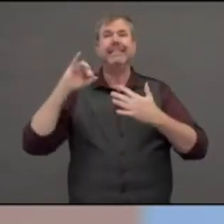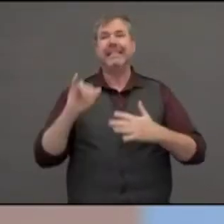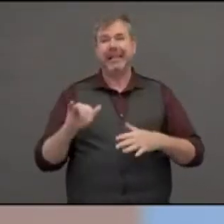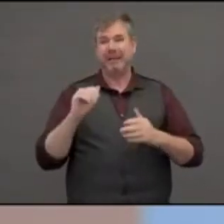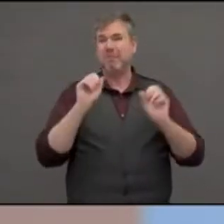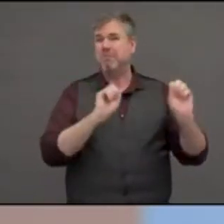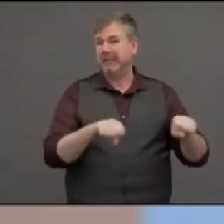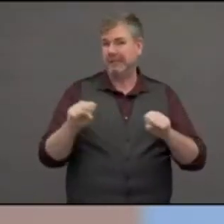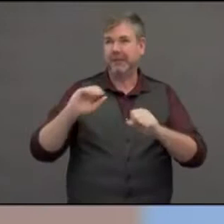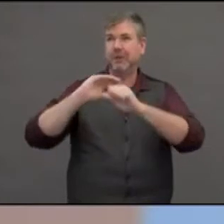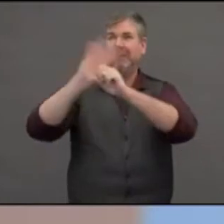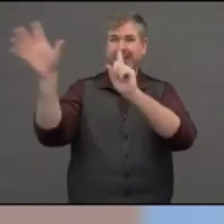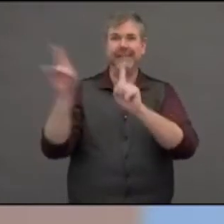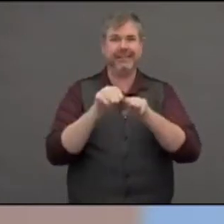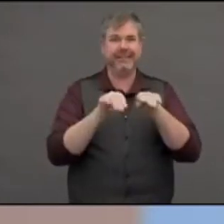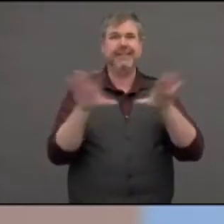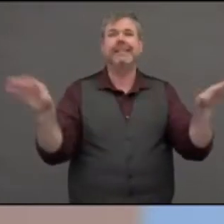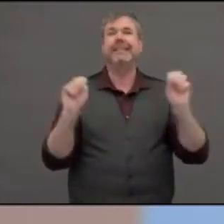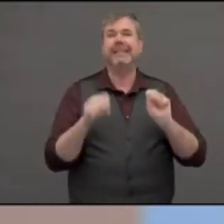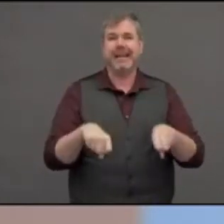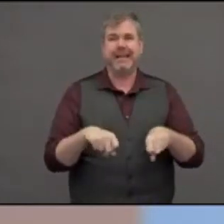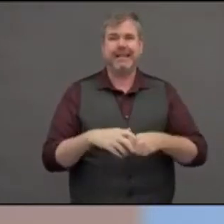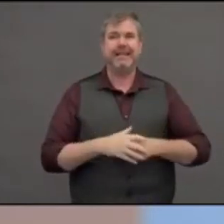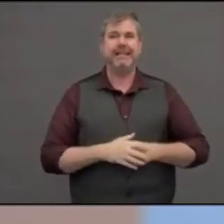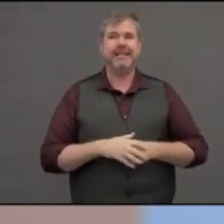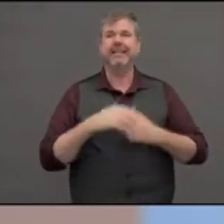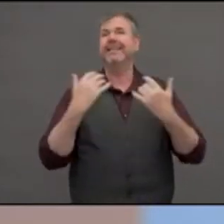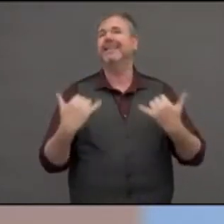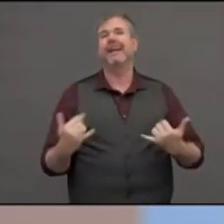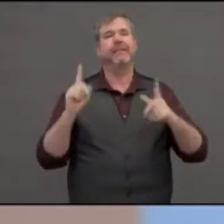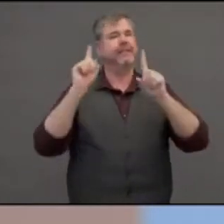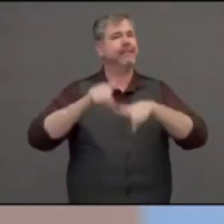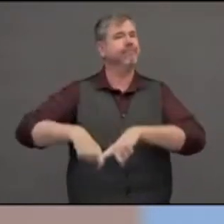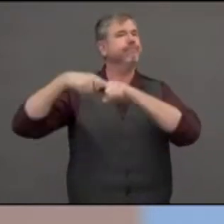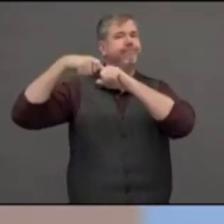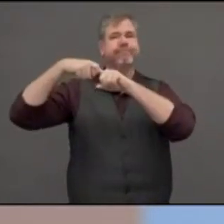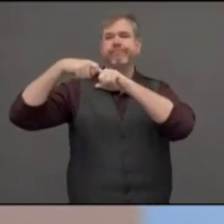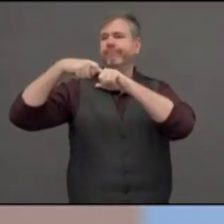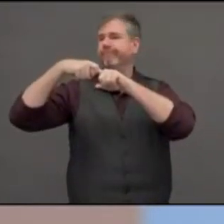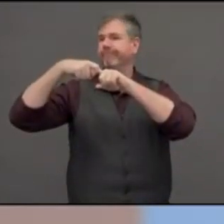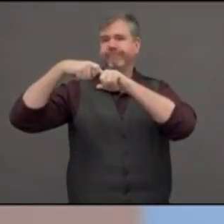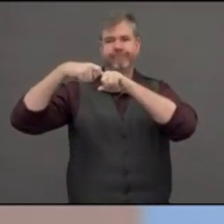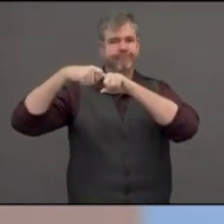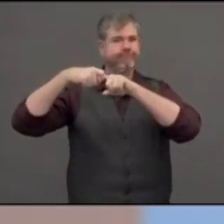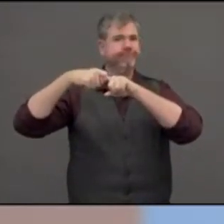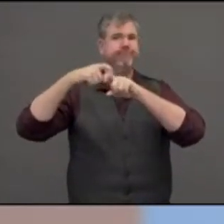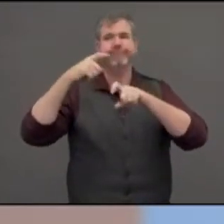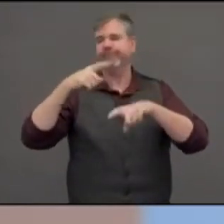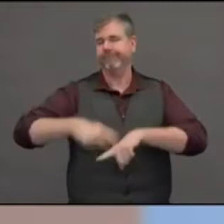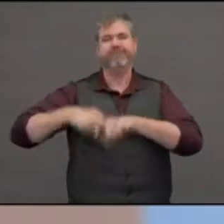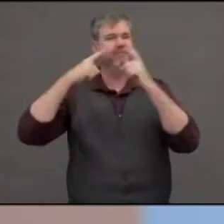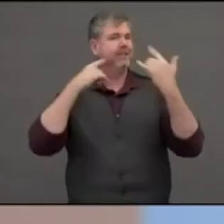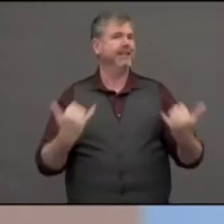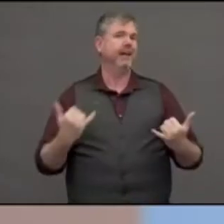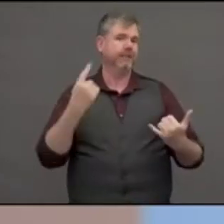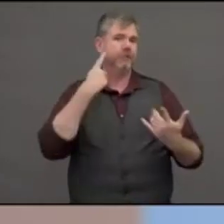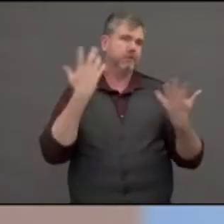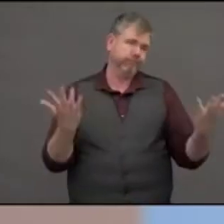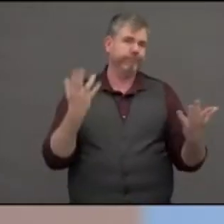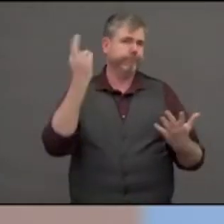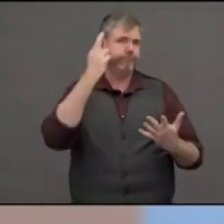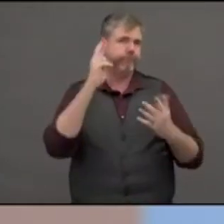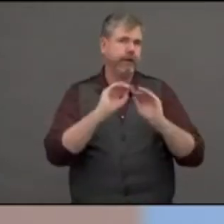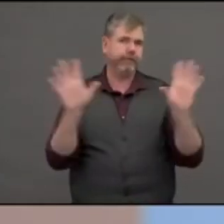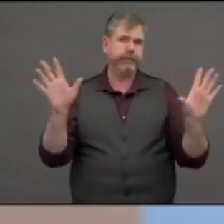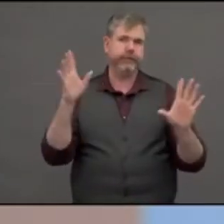those types of activities to occur right now in the school setting for those obvious reasons. Schools can still have band, they just